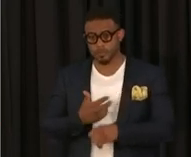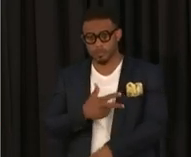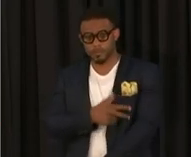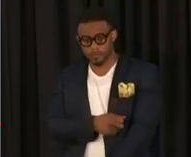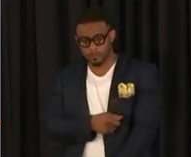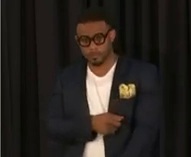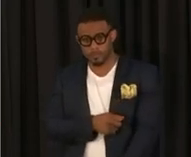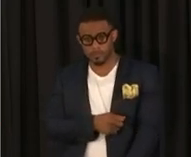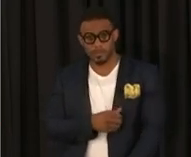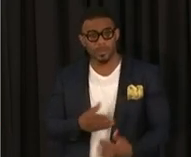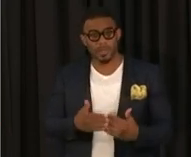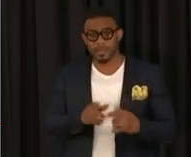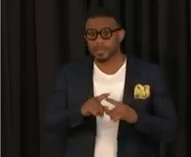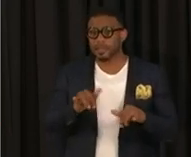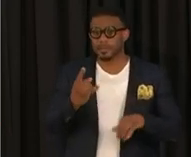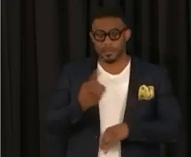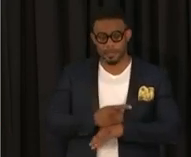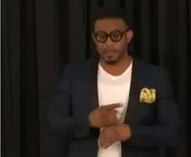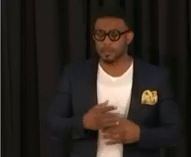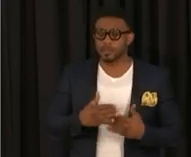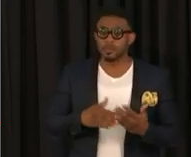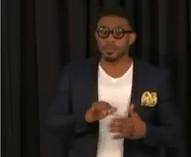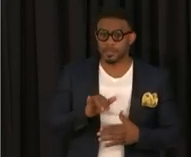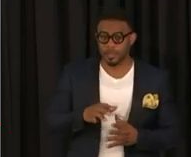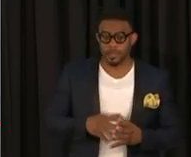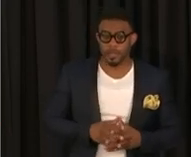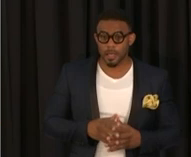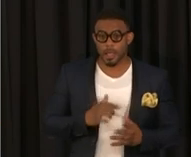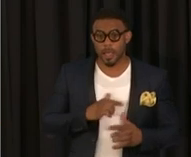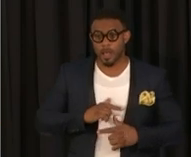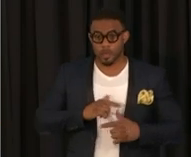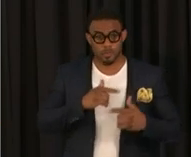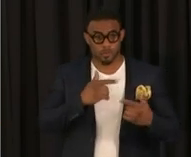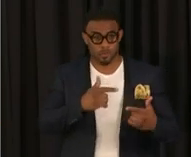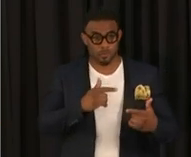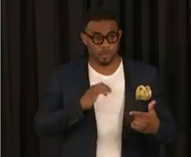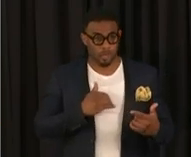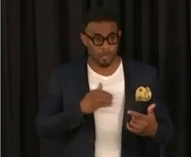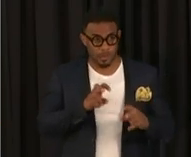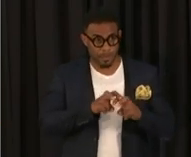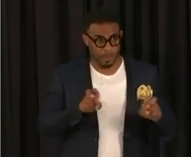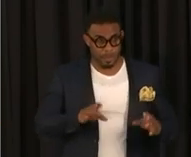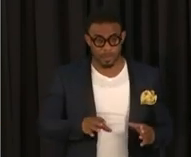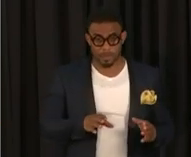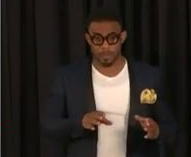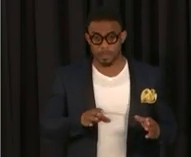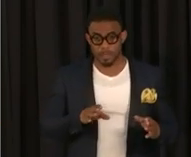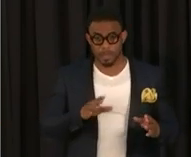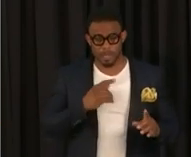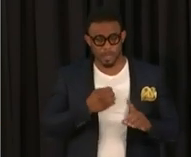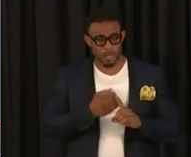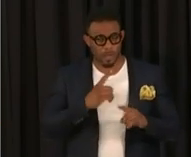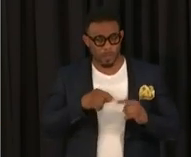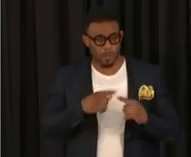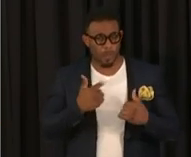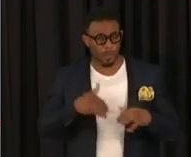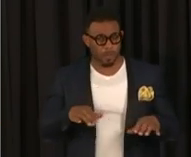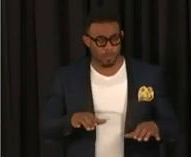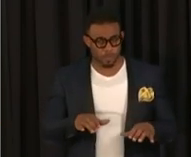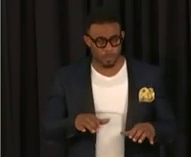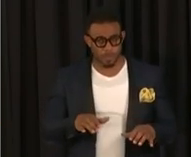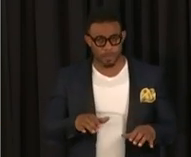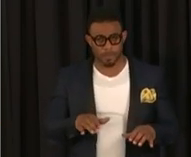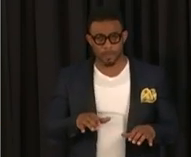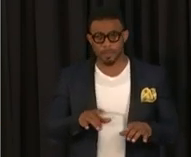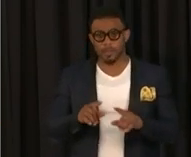get them vaccinated even that same day. So with that, I'll turn it to our panelists to talk a little bit about what we're